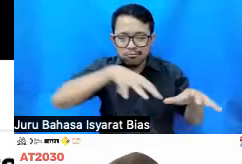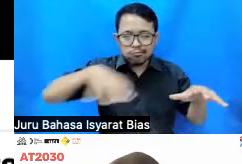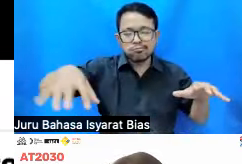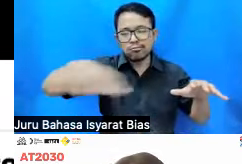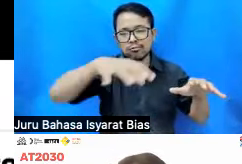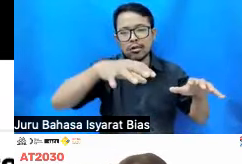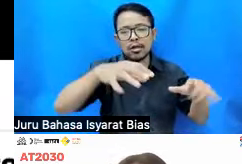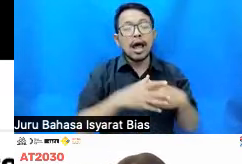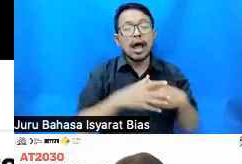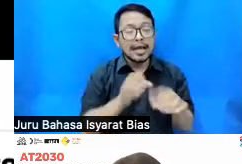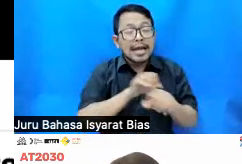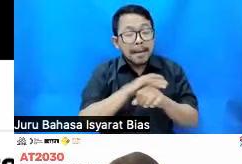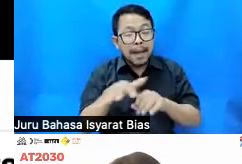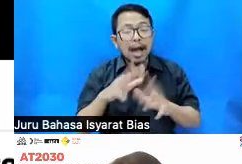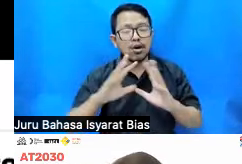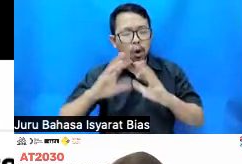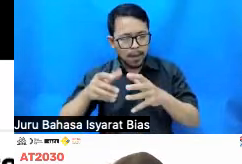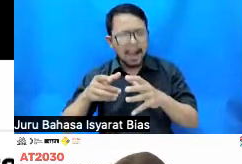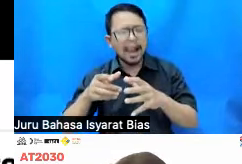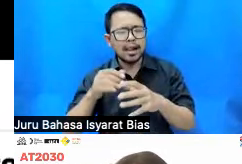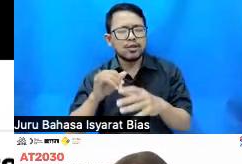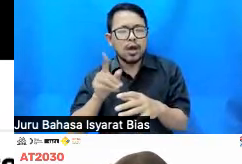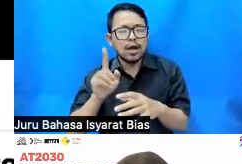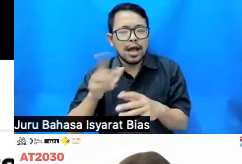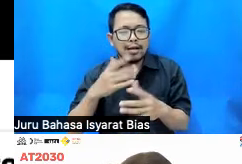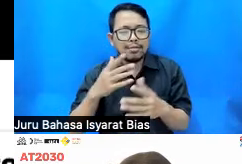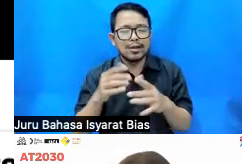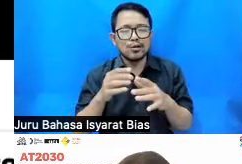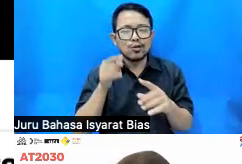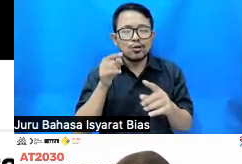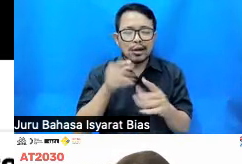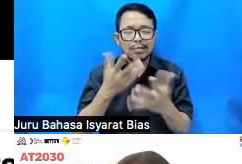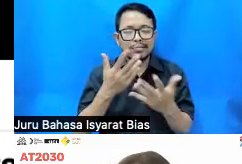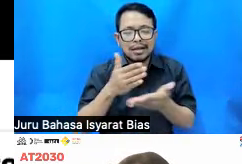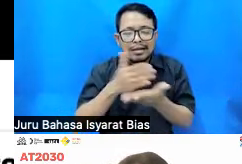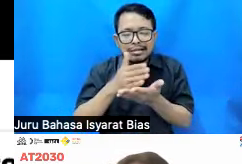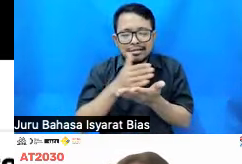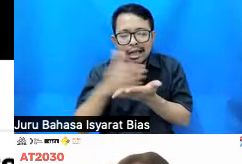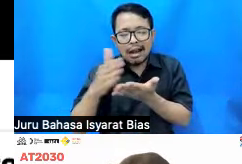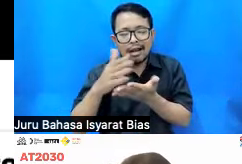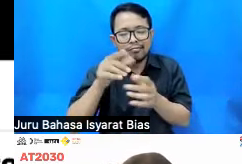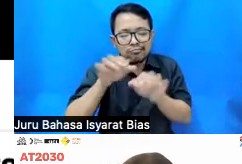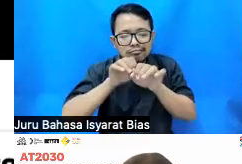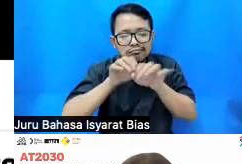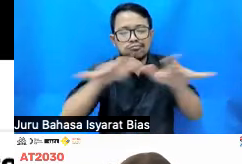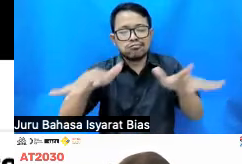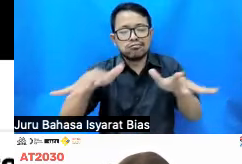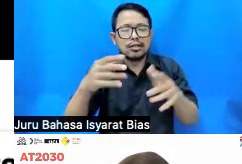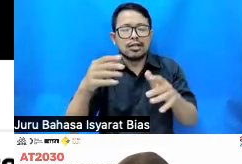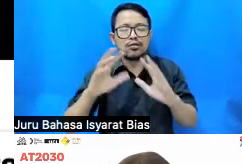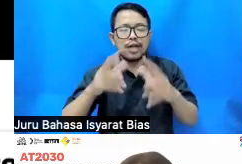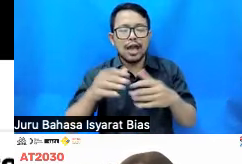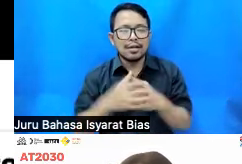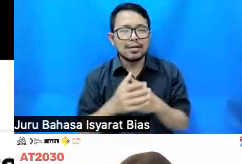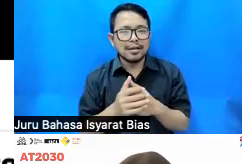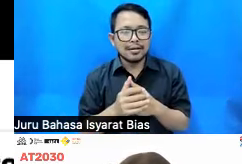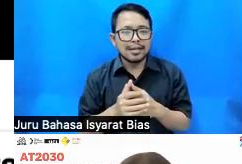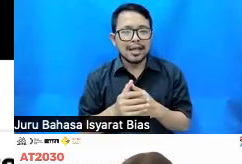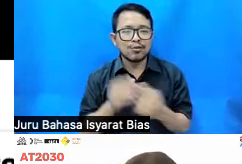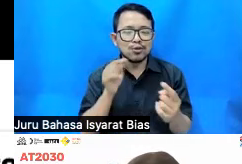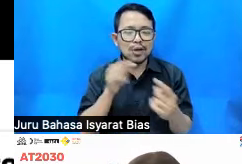around the world and be part of a global movement towards more inclusive cities. And all of this work is funded and facilitated